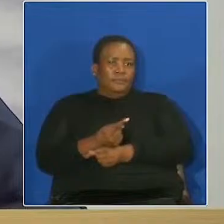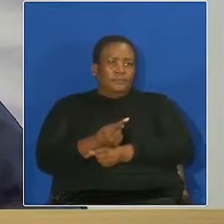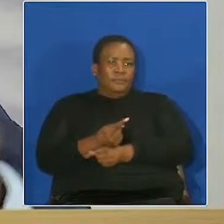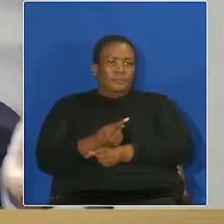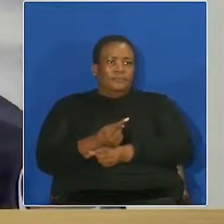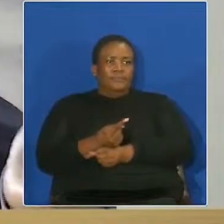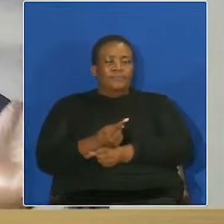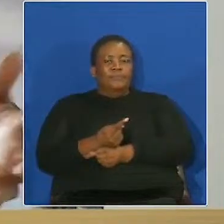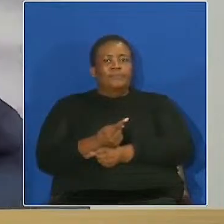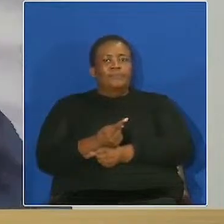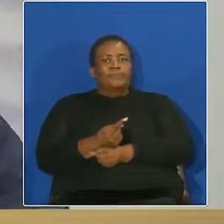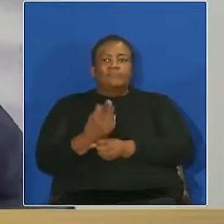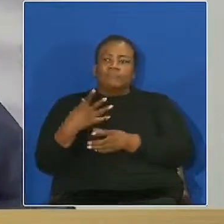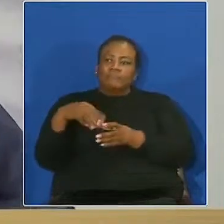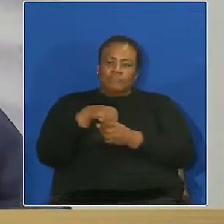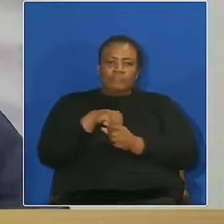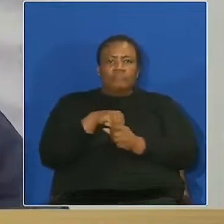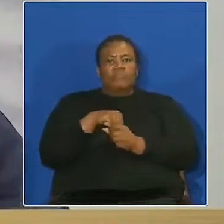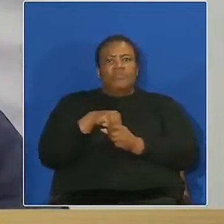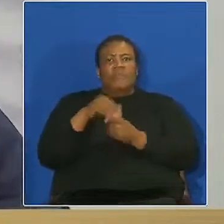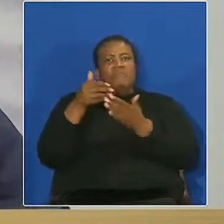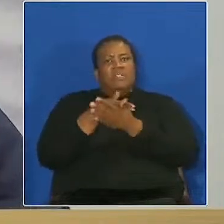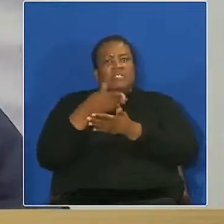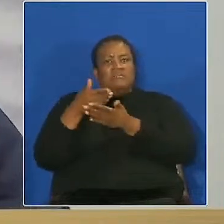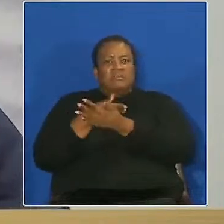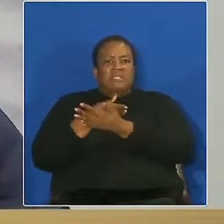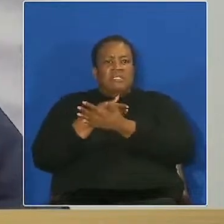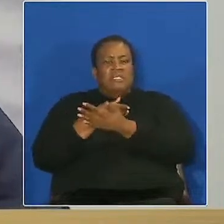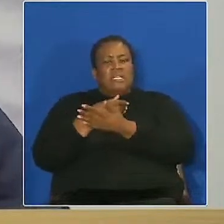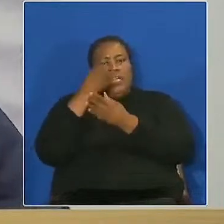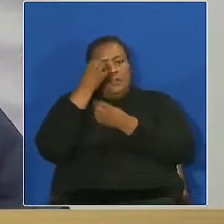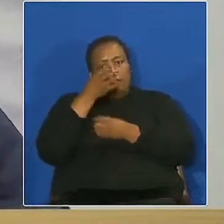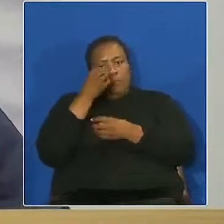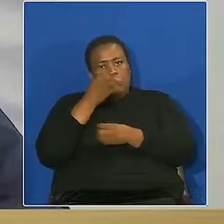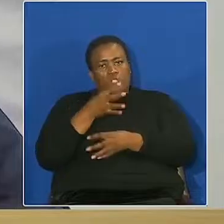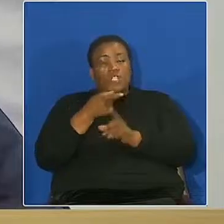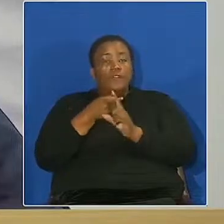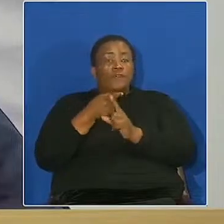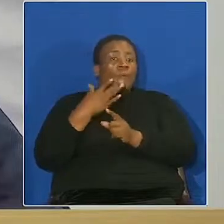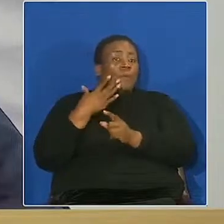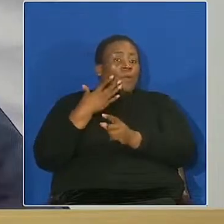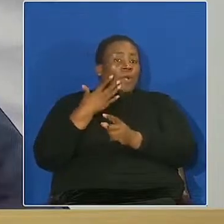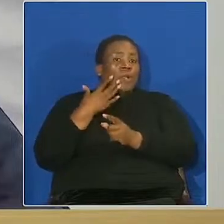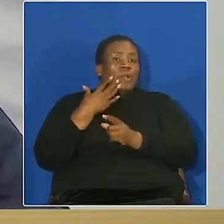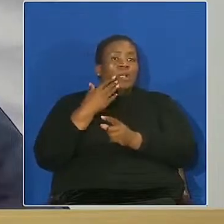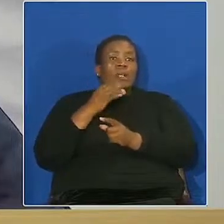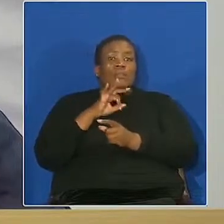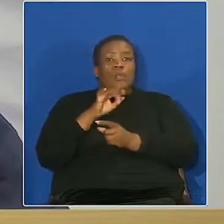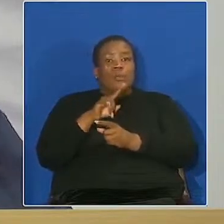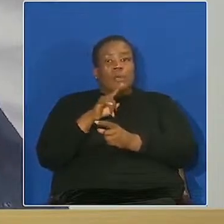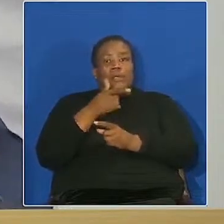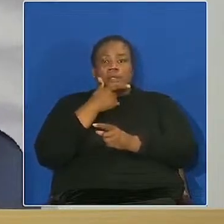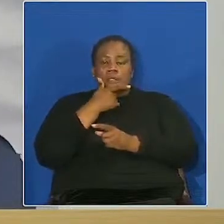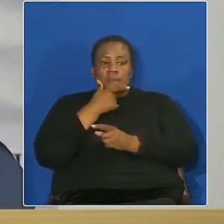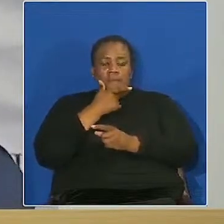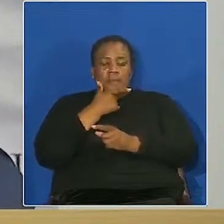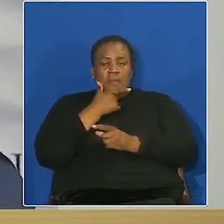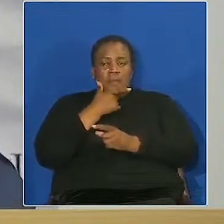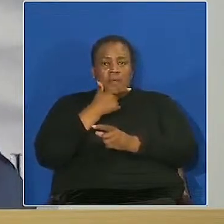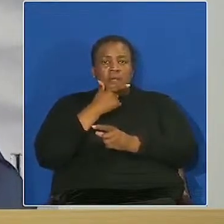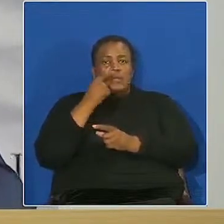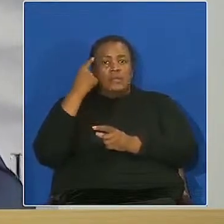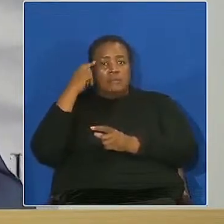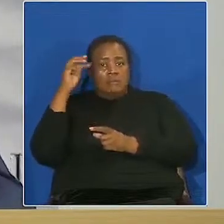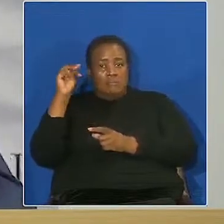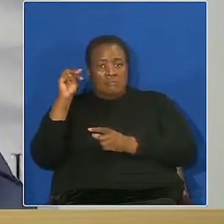the misinformation since the 31st of December. Mkhwanazi, according to my opinion, will be referring to